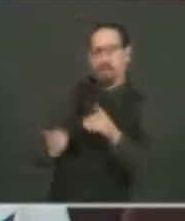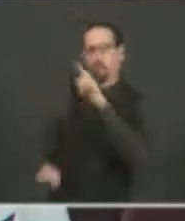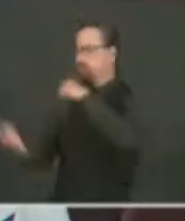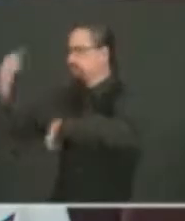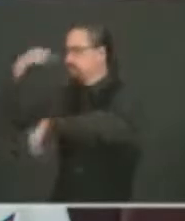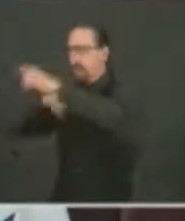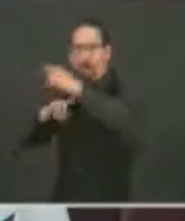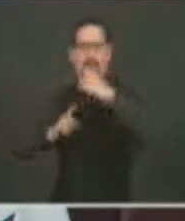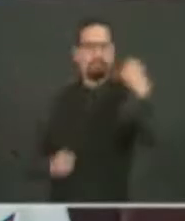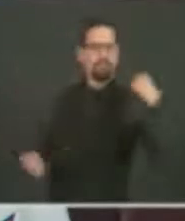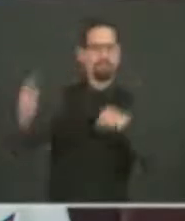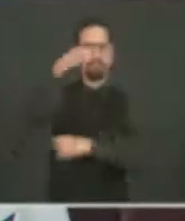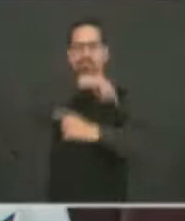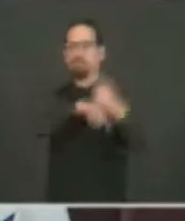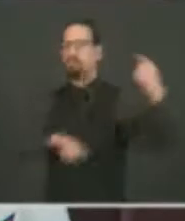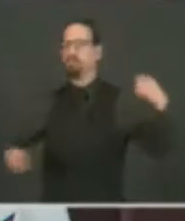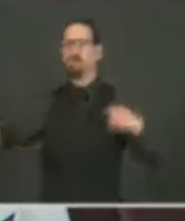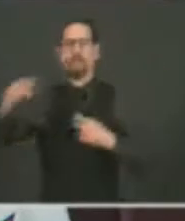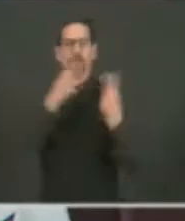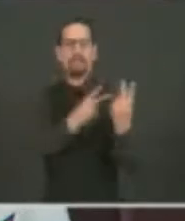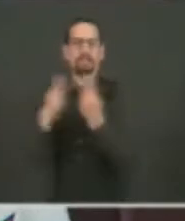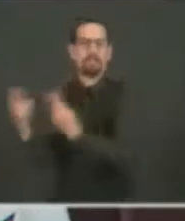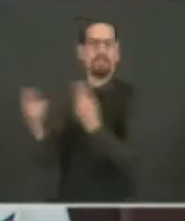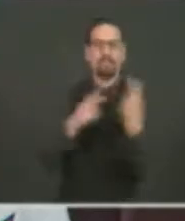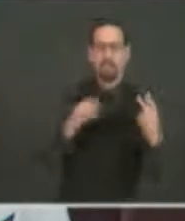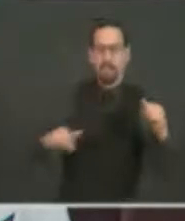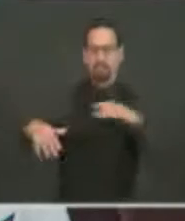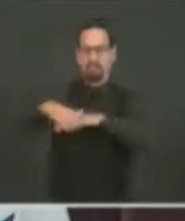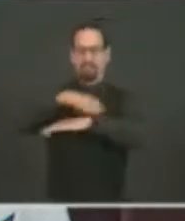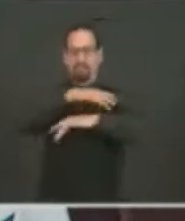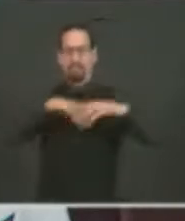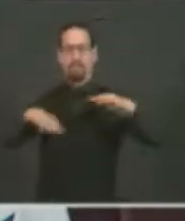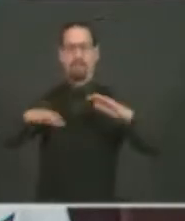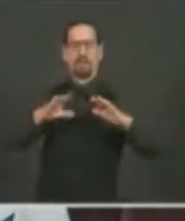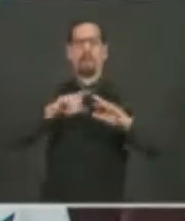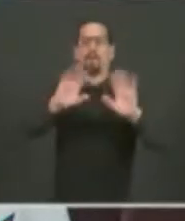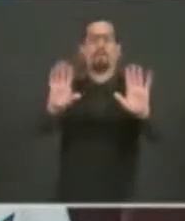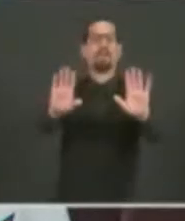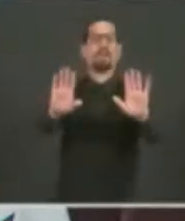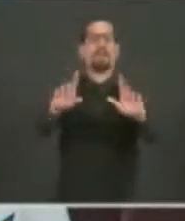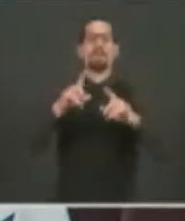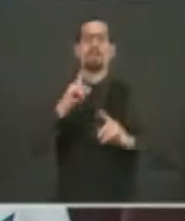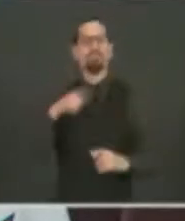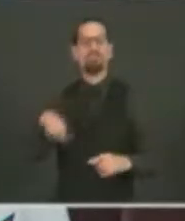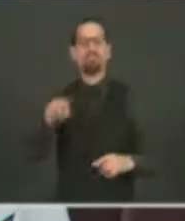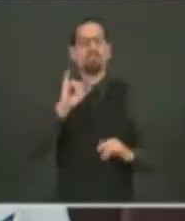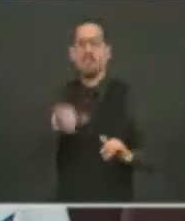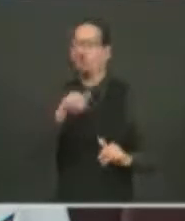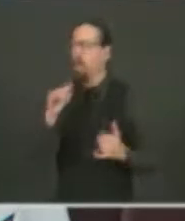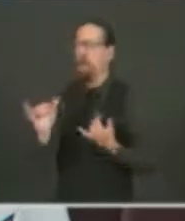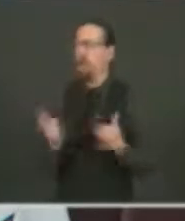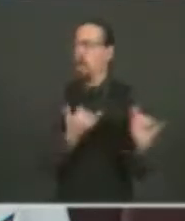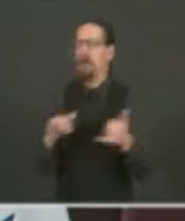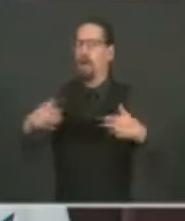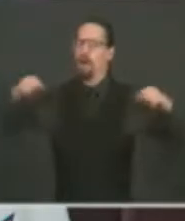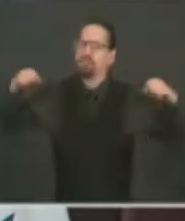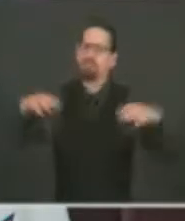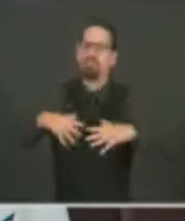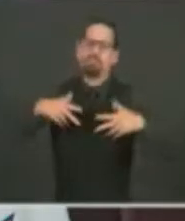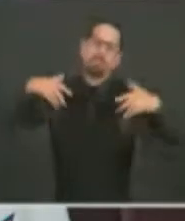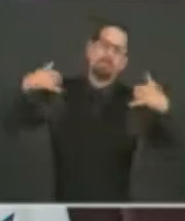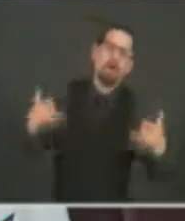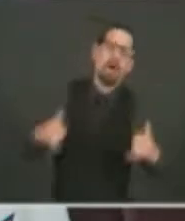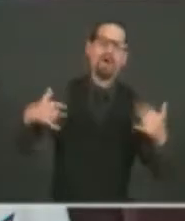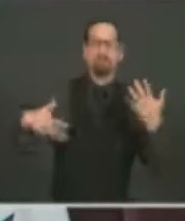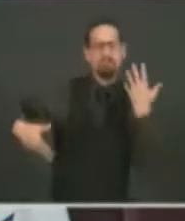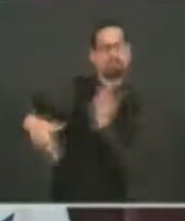There was no big party. It wasn't as if there was one big party that led to this outbreak. People were in